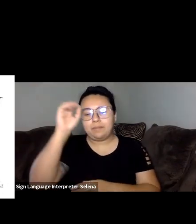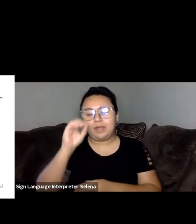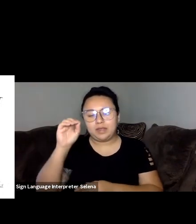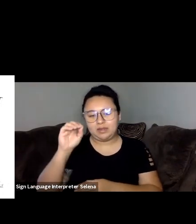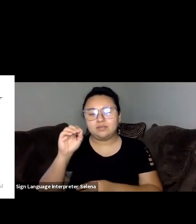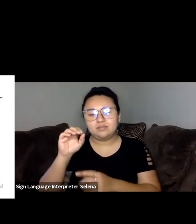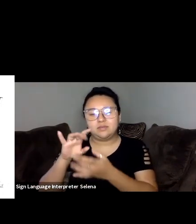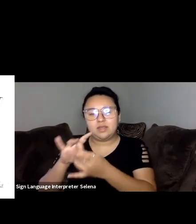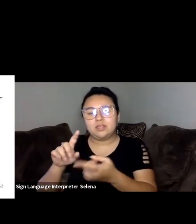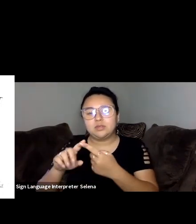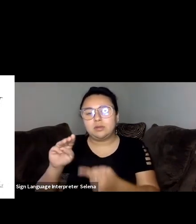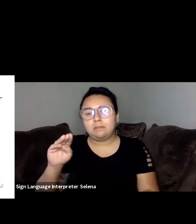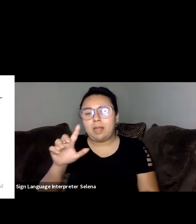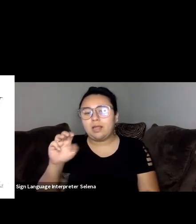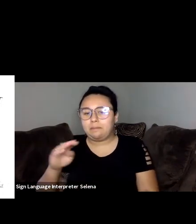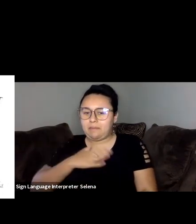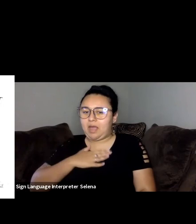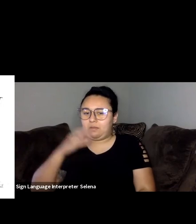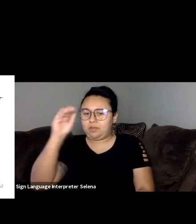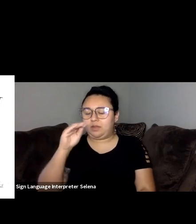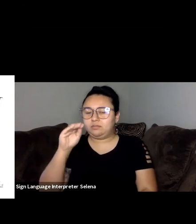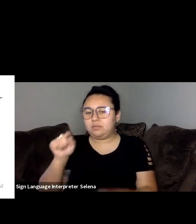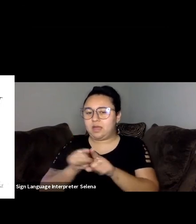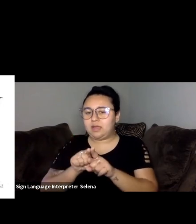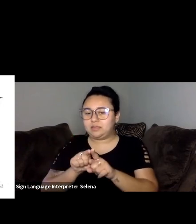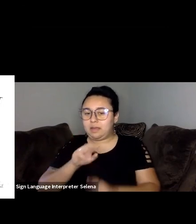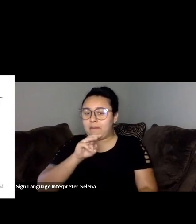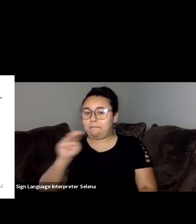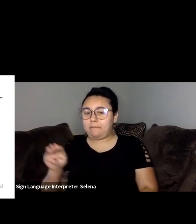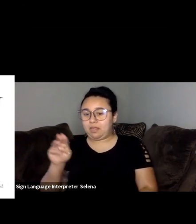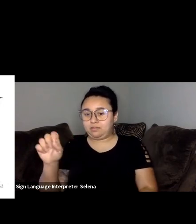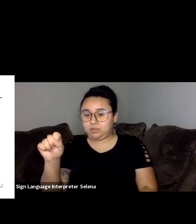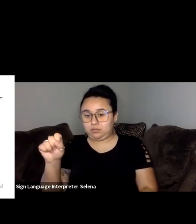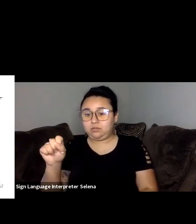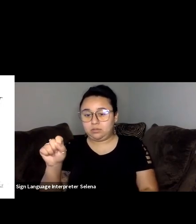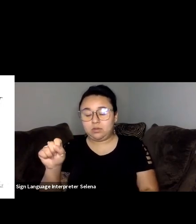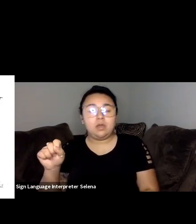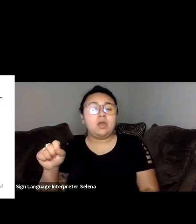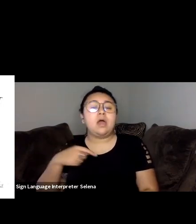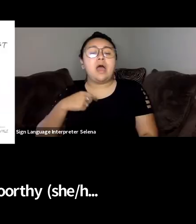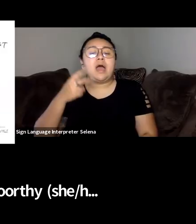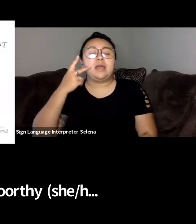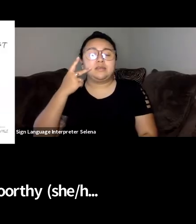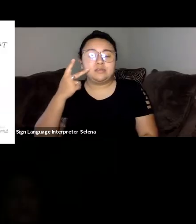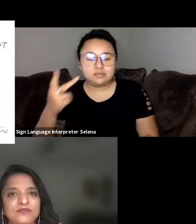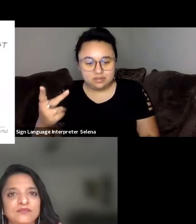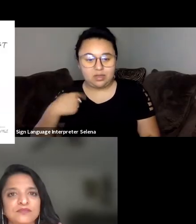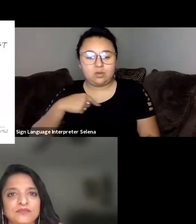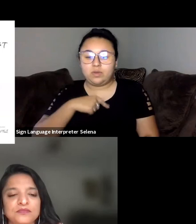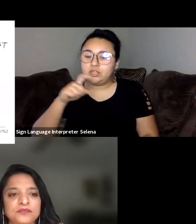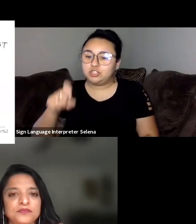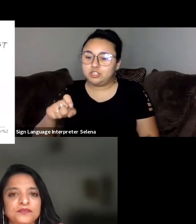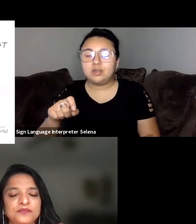as Malcolm, I am saying that I see a lot us tying ourselves more than we should to states as a nation states